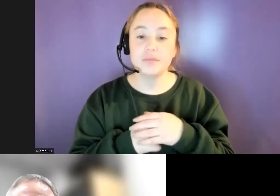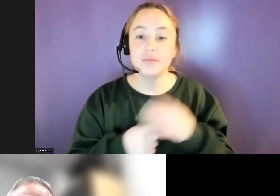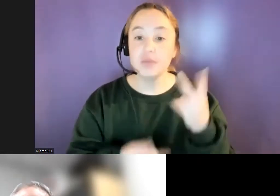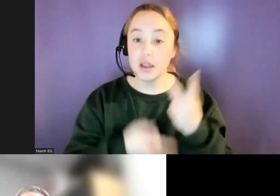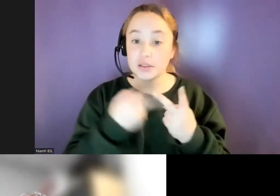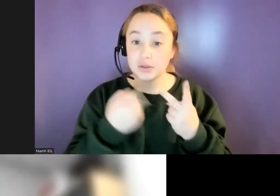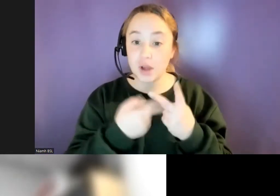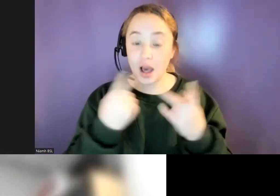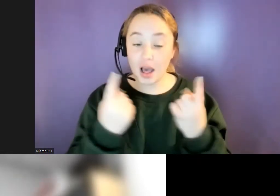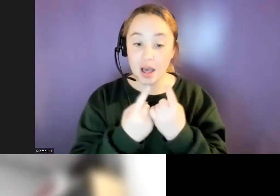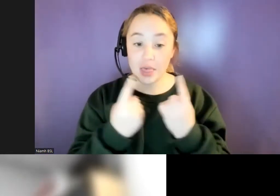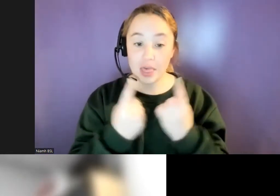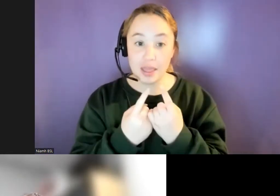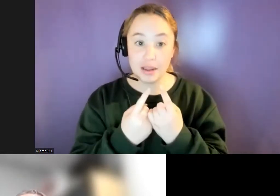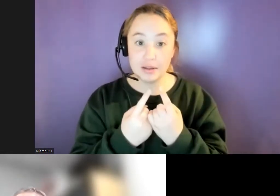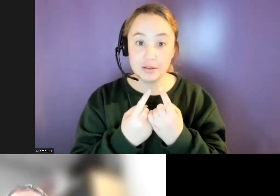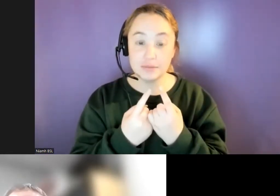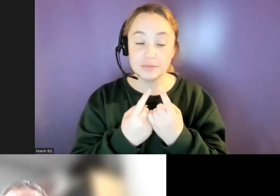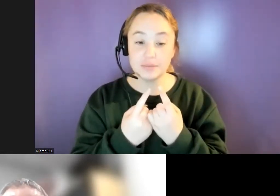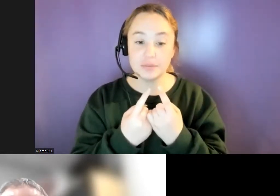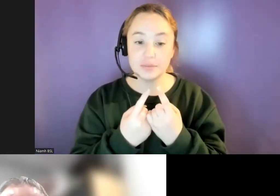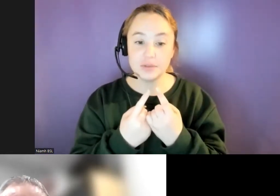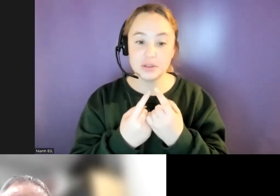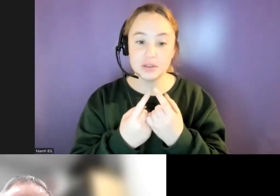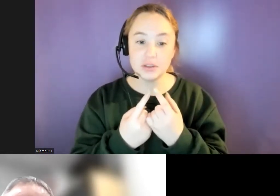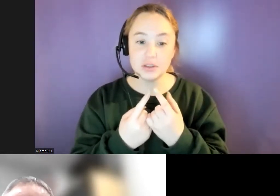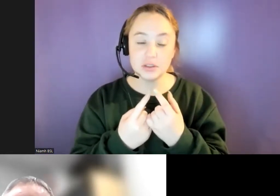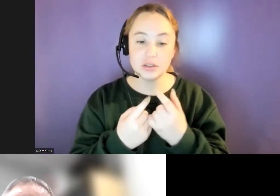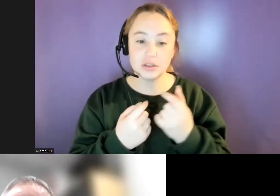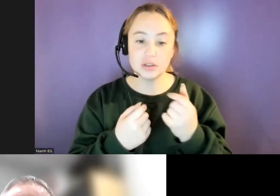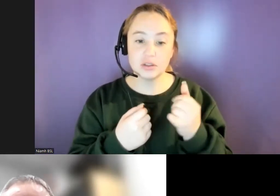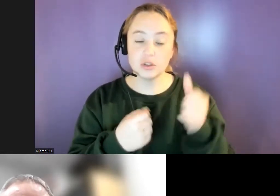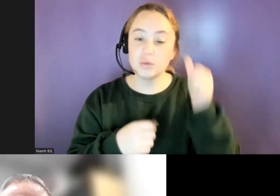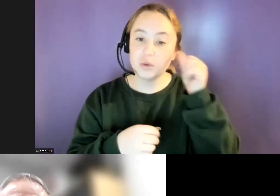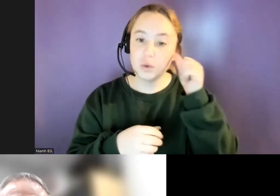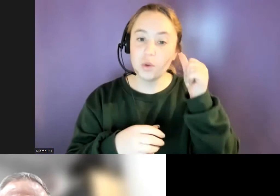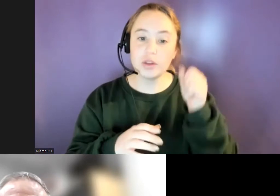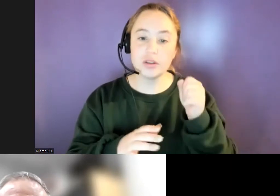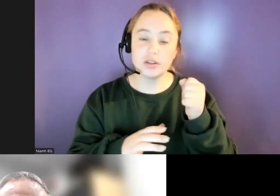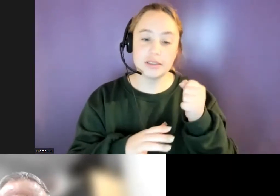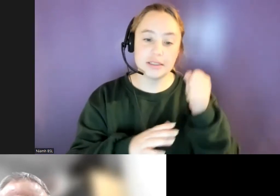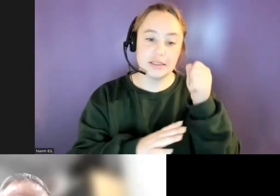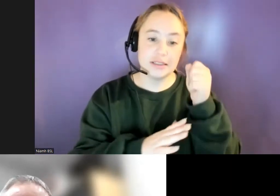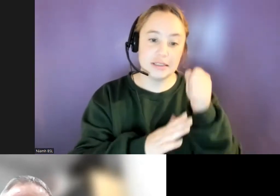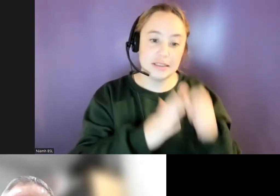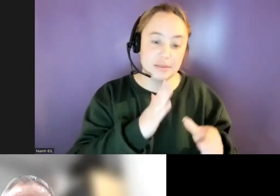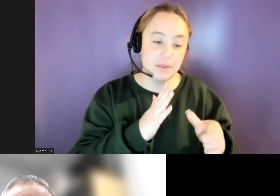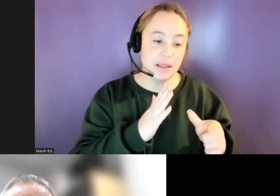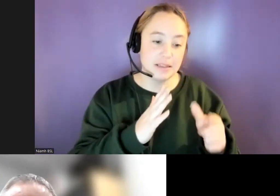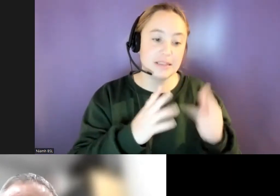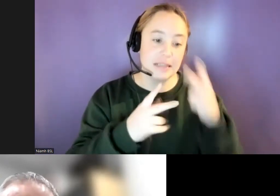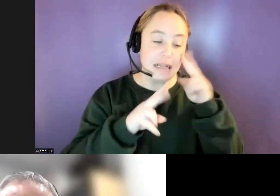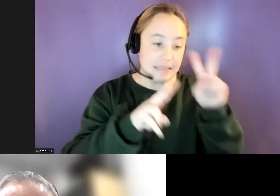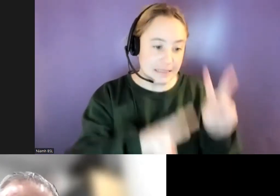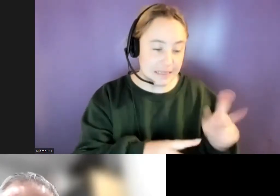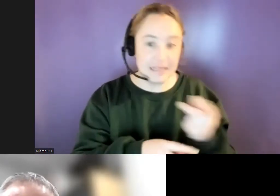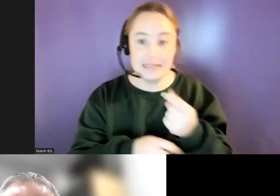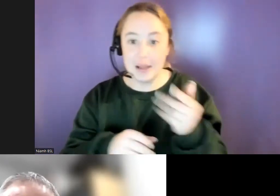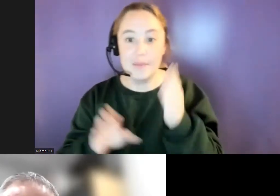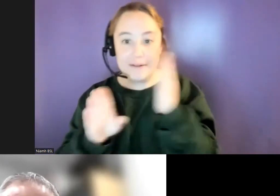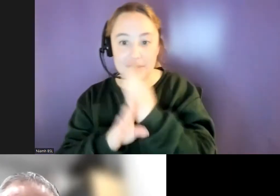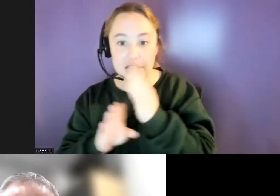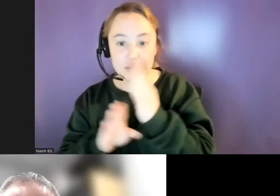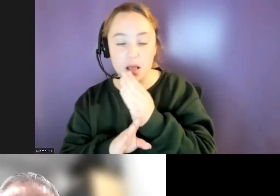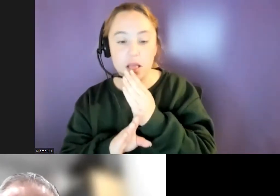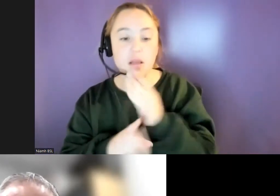we sort of look at, and we know there's physical disabilities there, but some disabilities we can't see. And what we're also doing